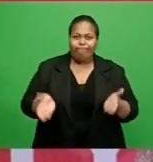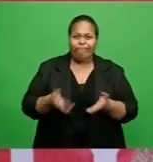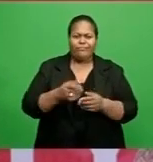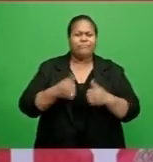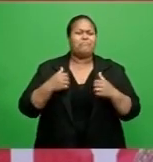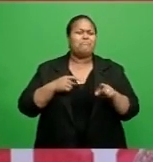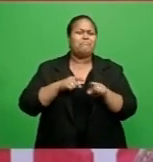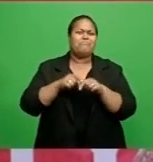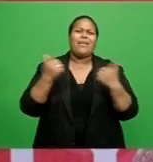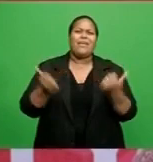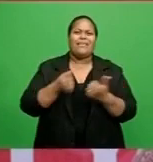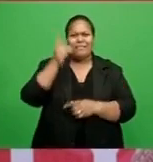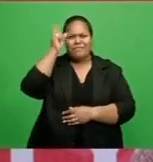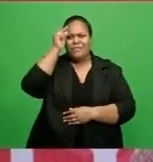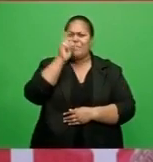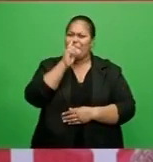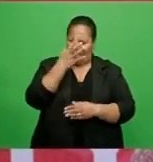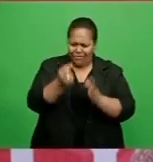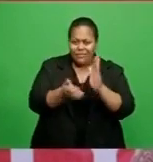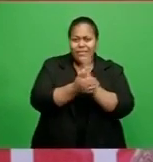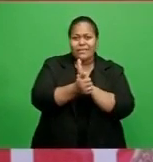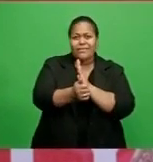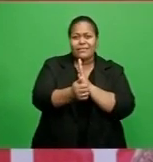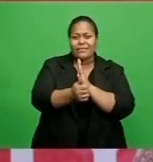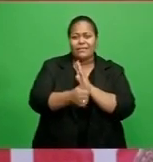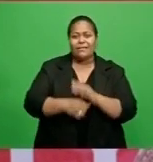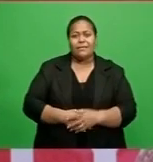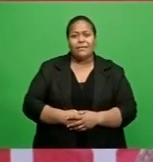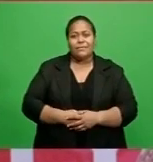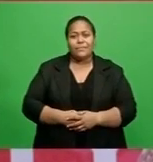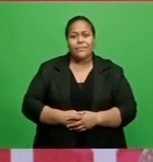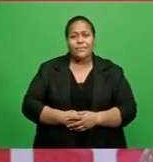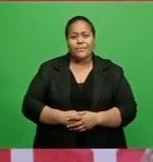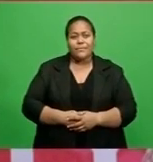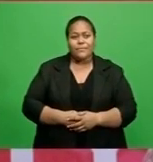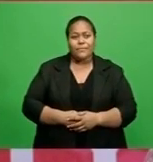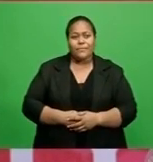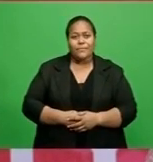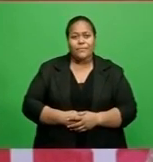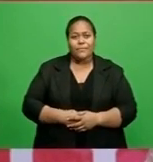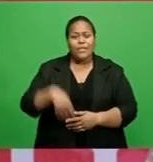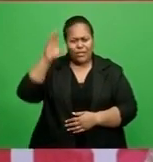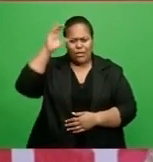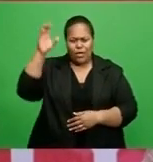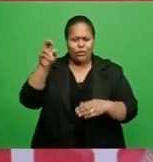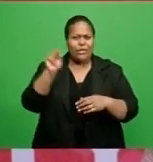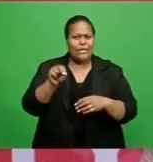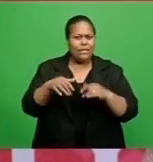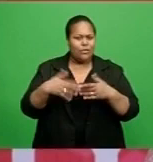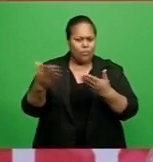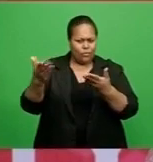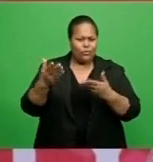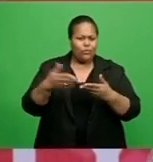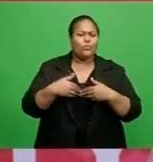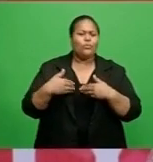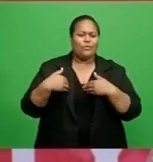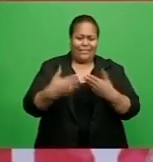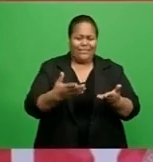Fijians who have skills, and our skills our country needs to give us the infrastructure we